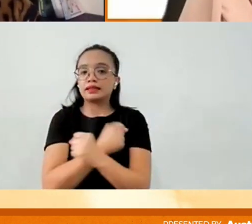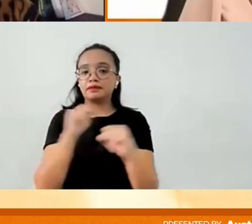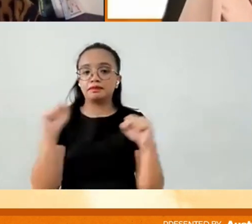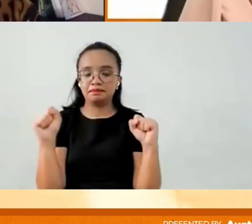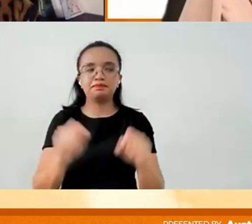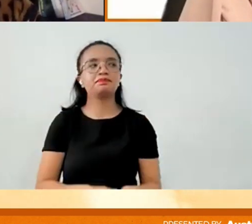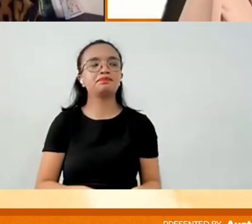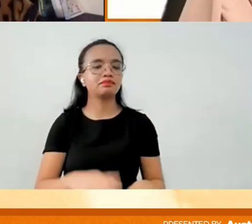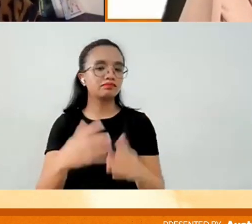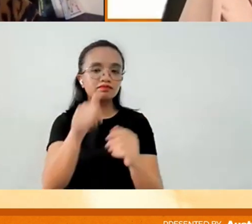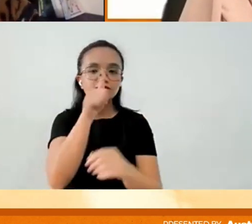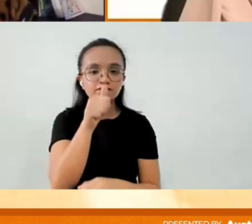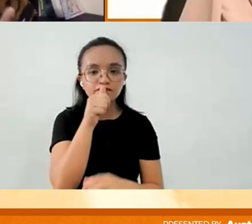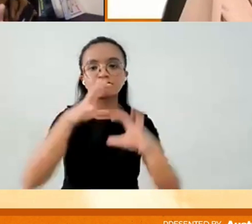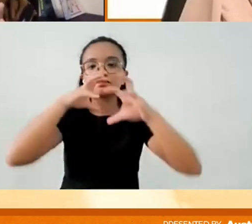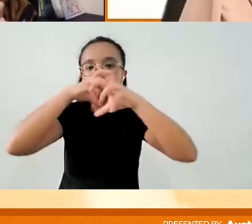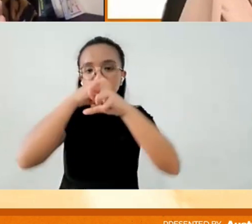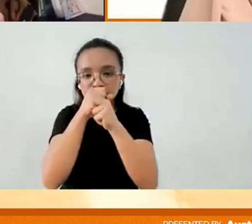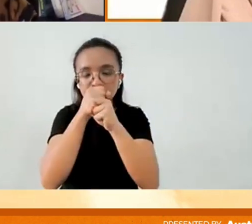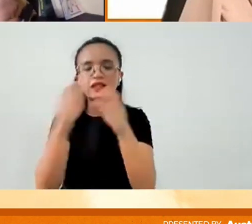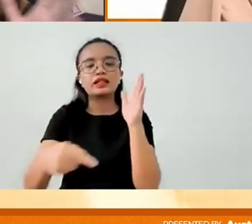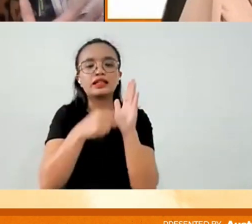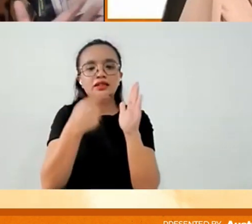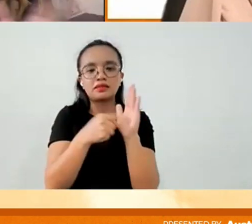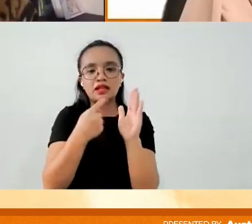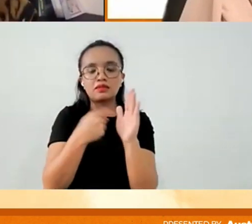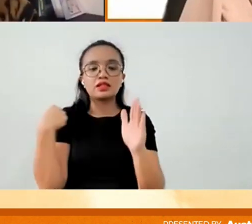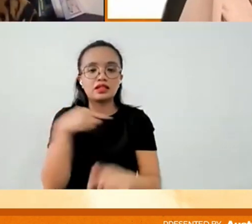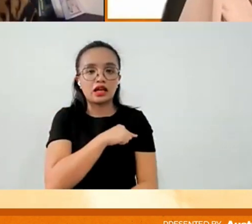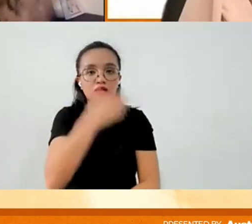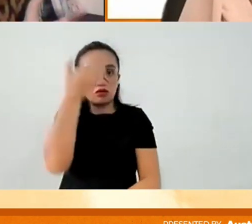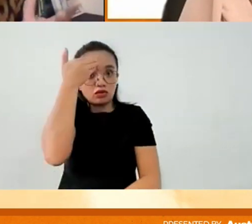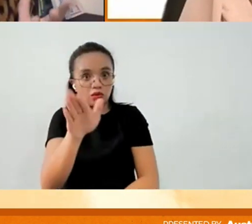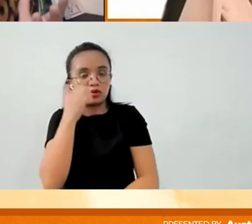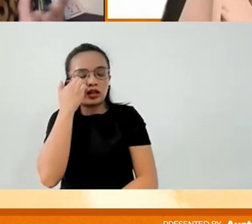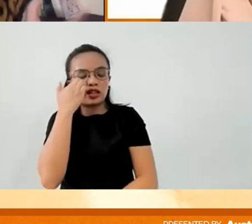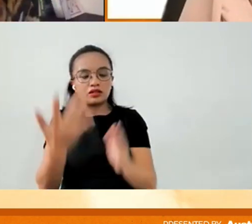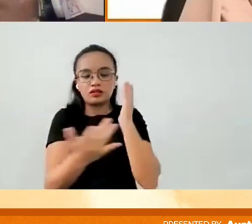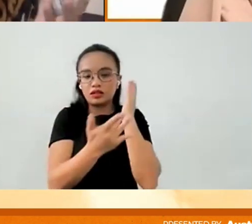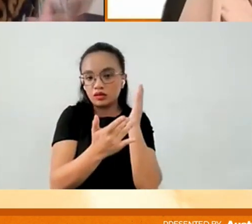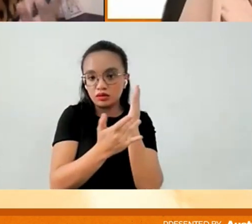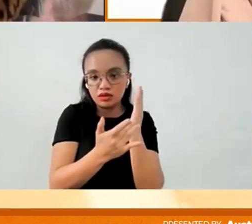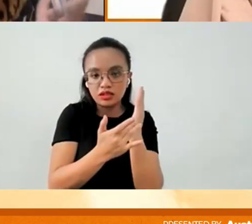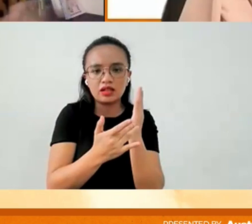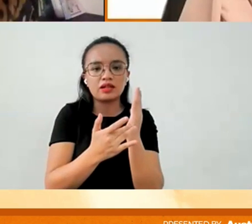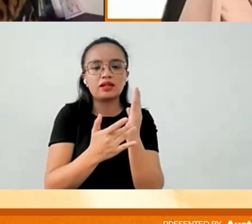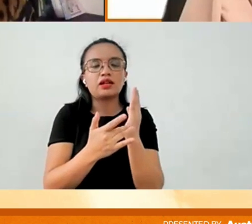privacy, confidentiality, sometimes we don't know that our own technology really